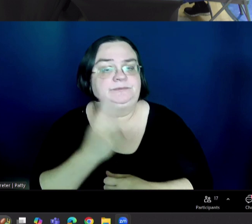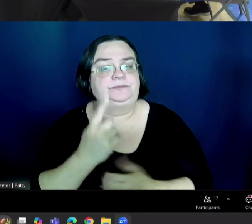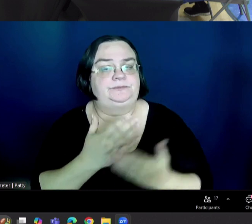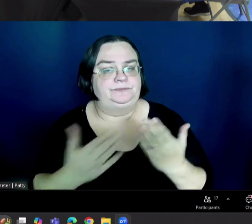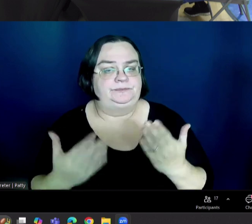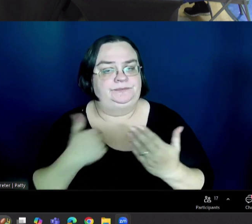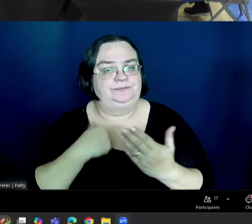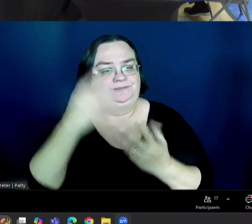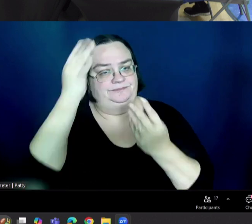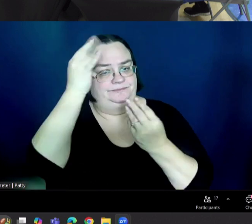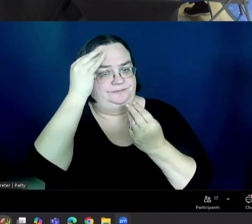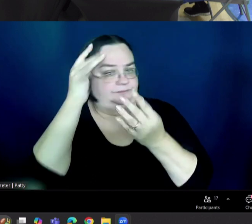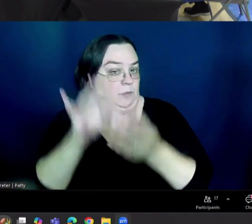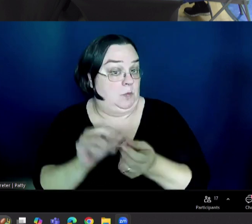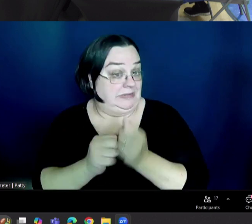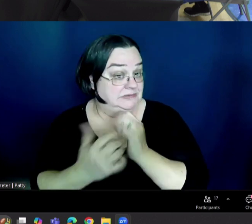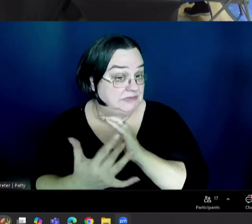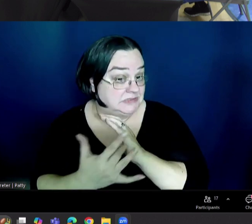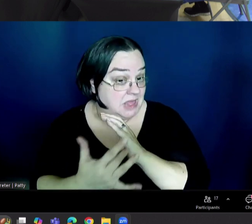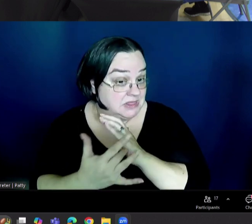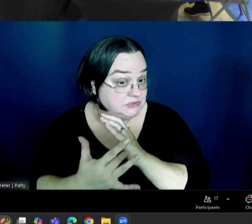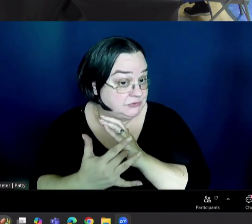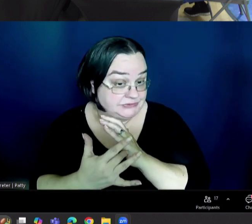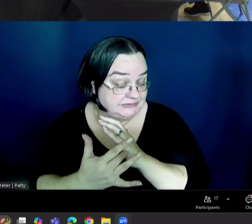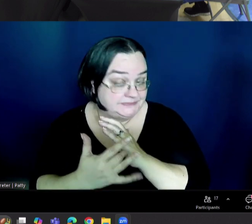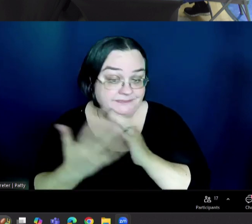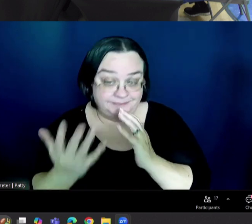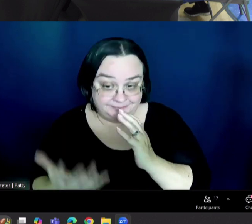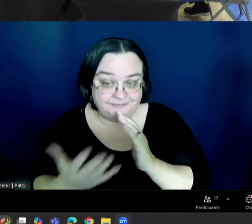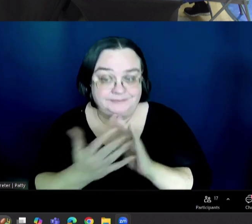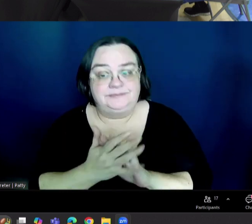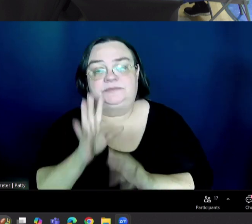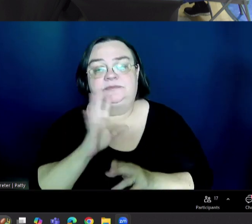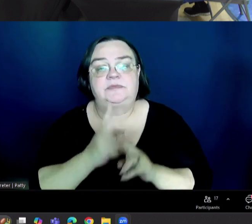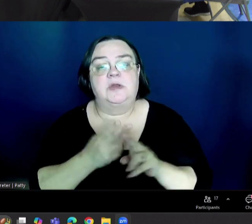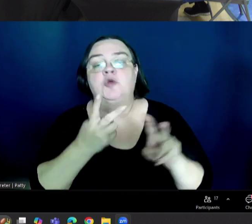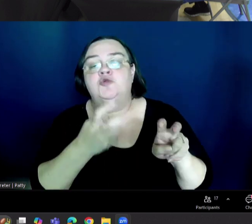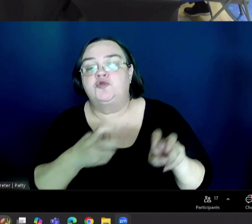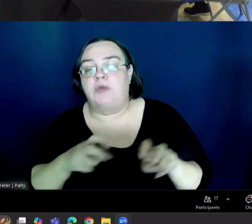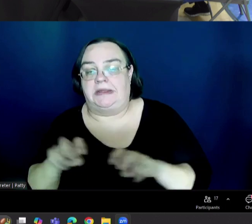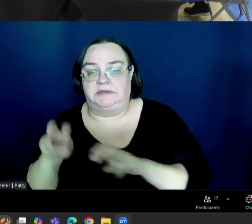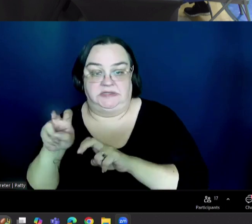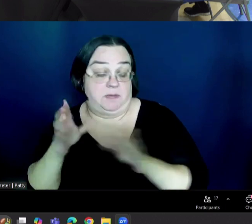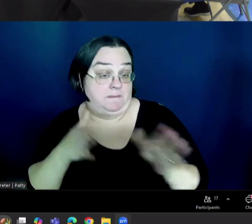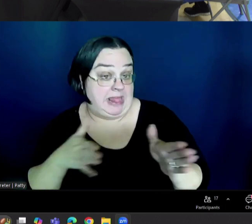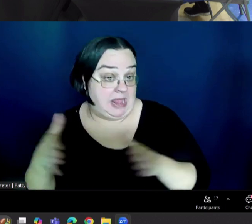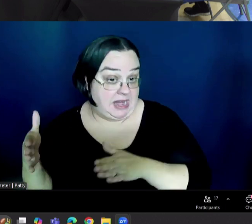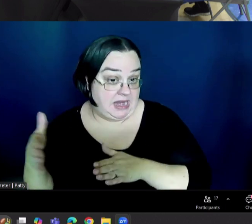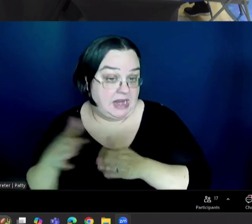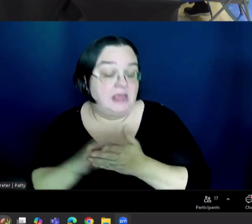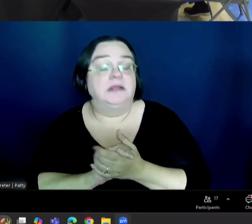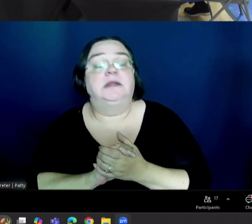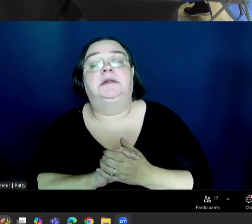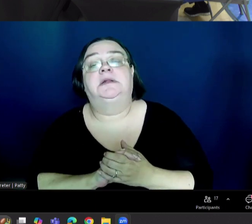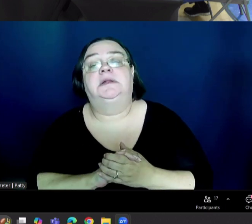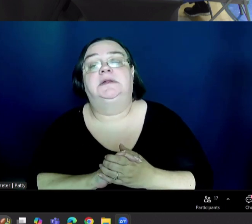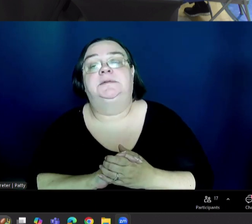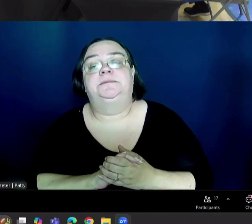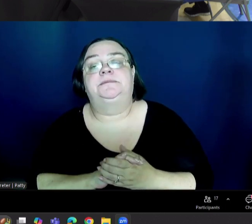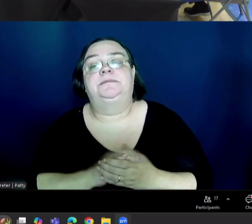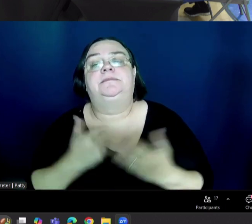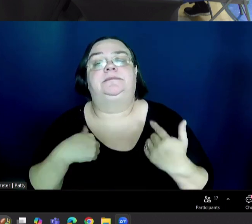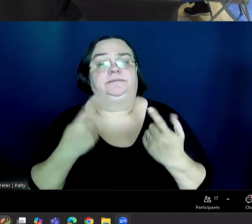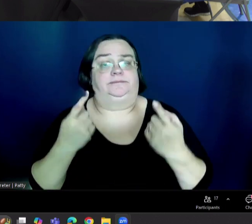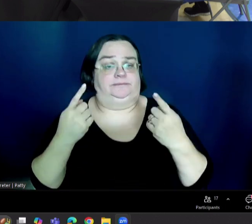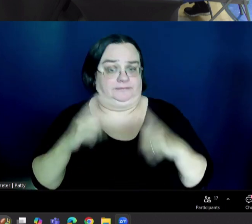with technology has to do with transition plans. I had this experience